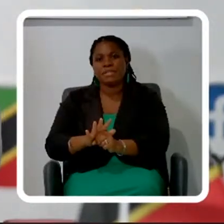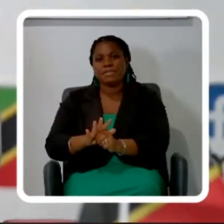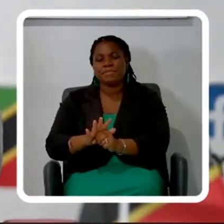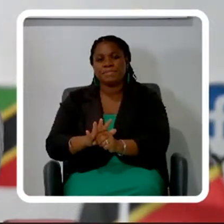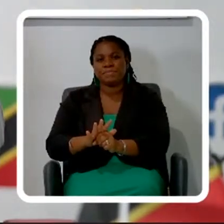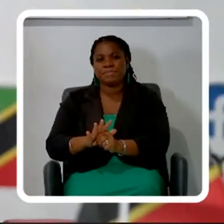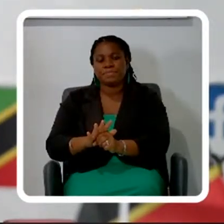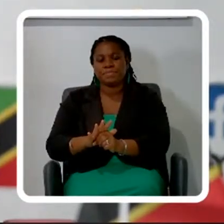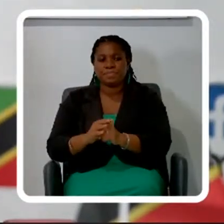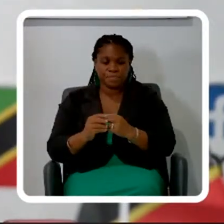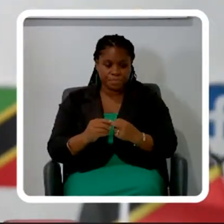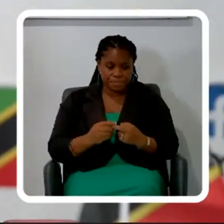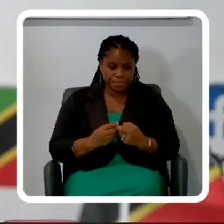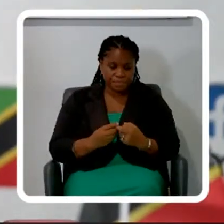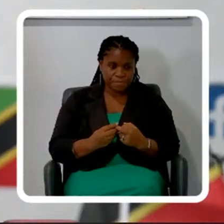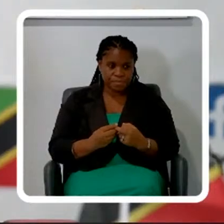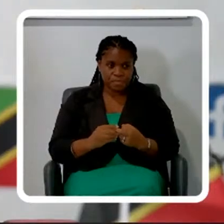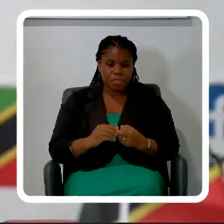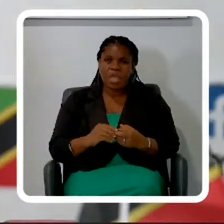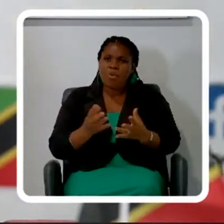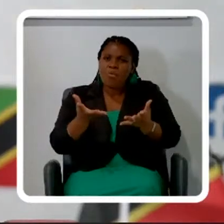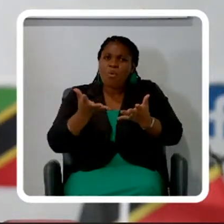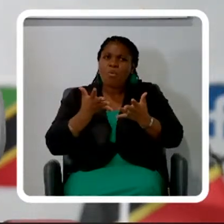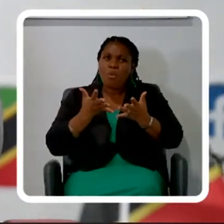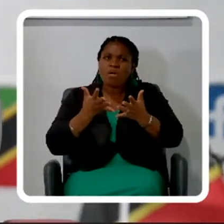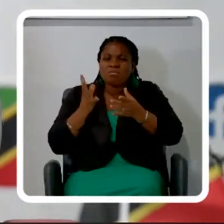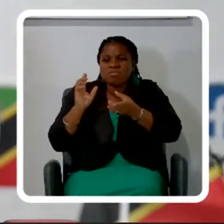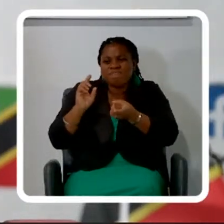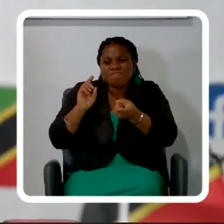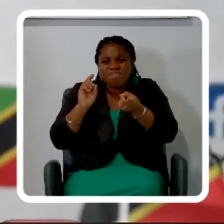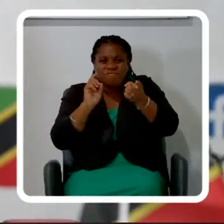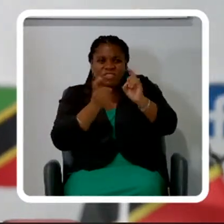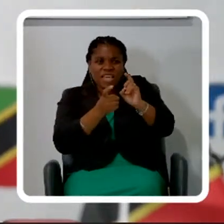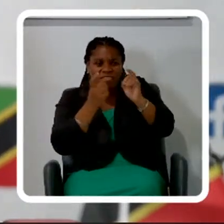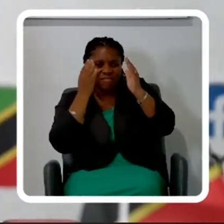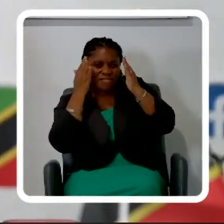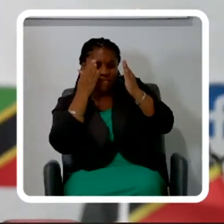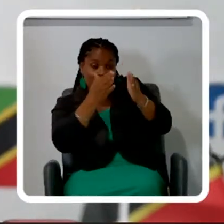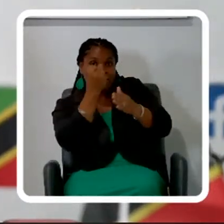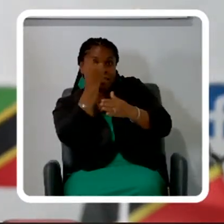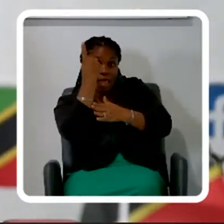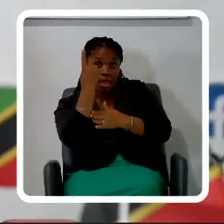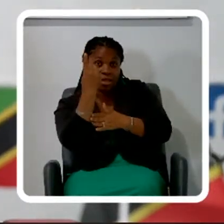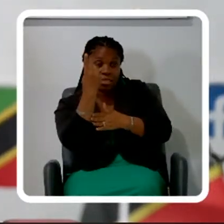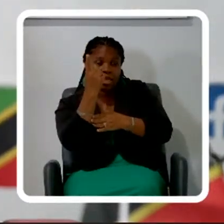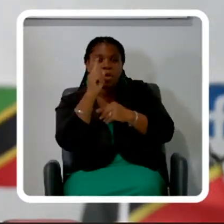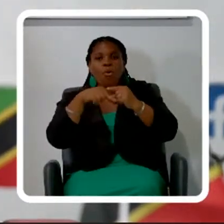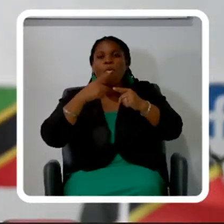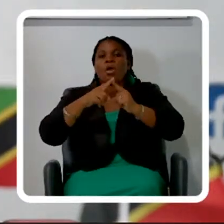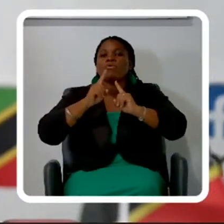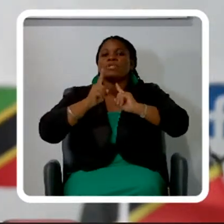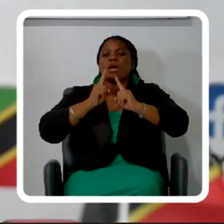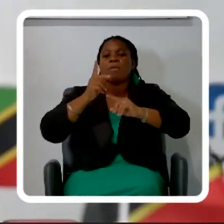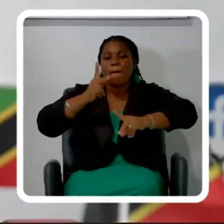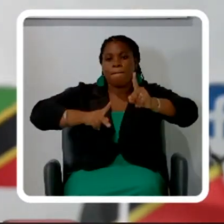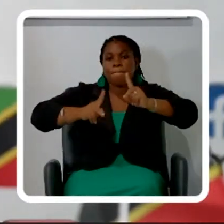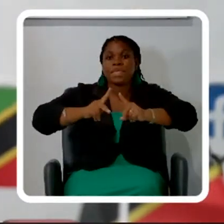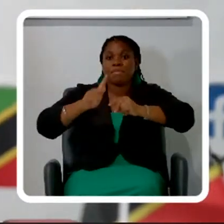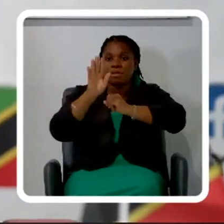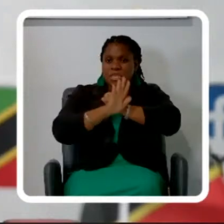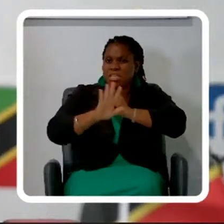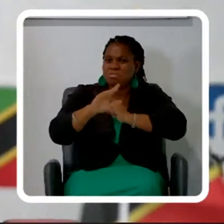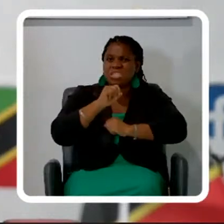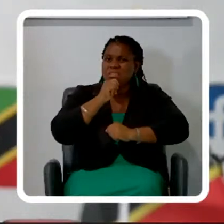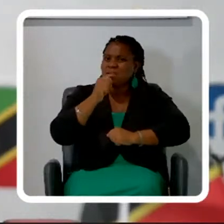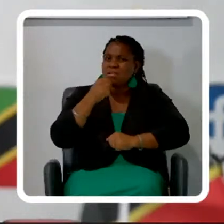national security gives. We want to shift the understanding that when we speak about citizen security, it's not just